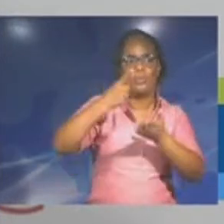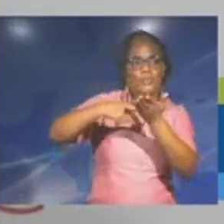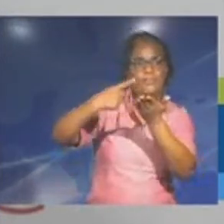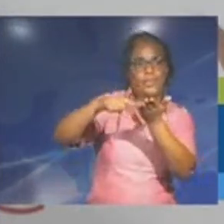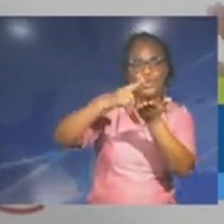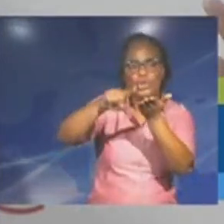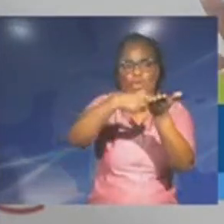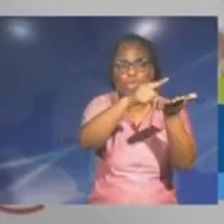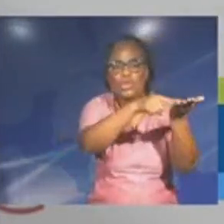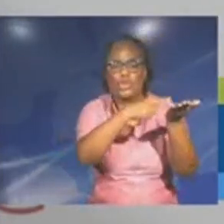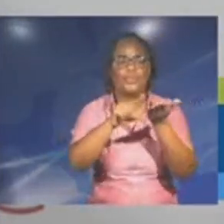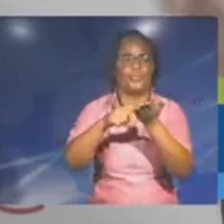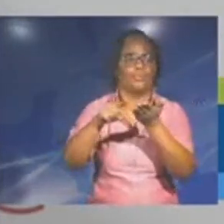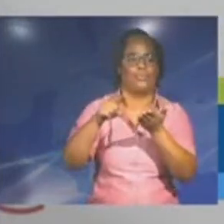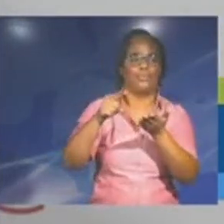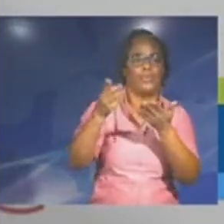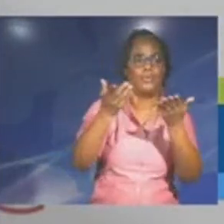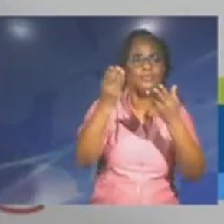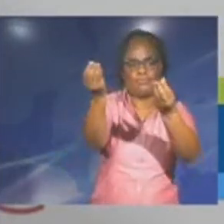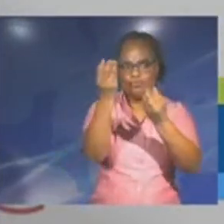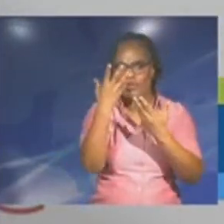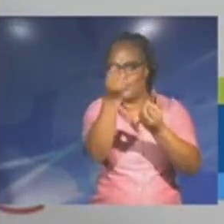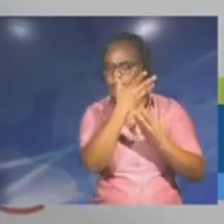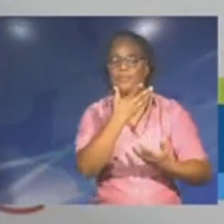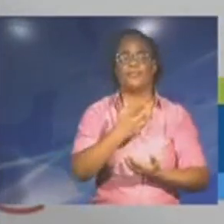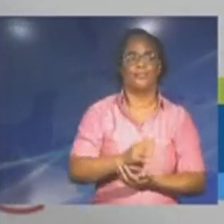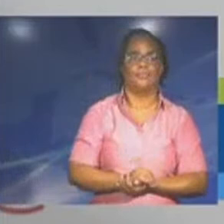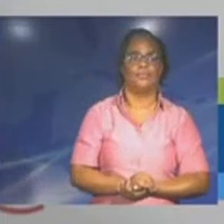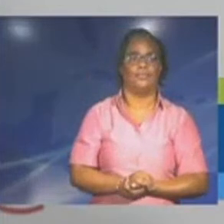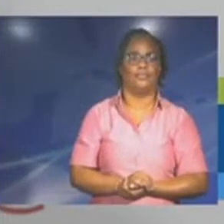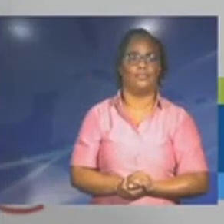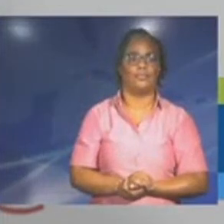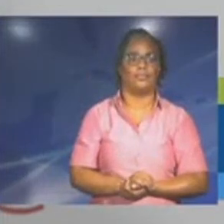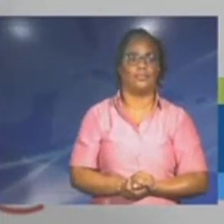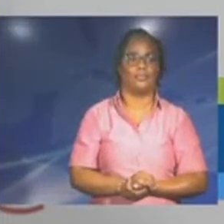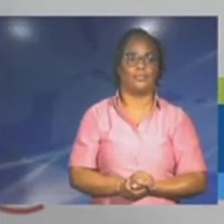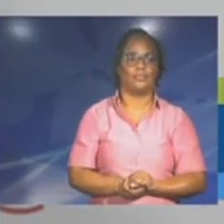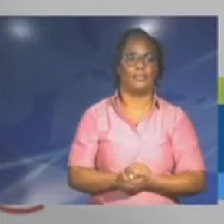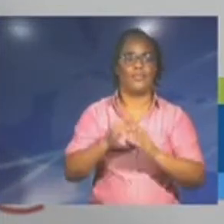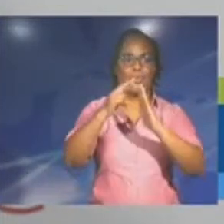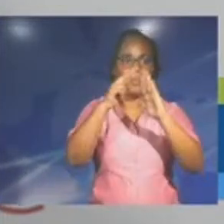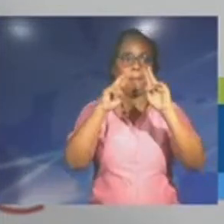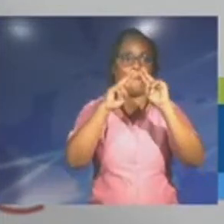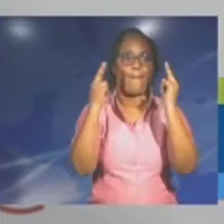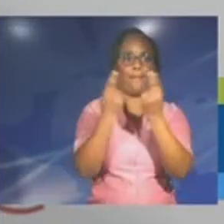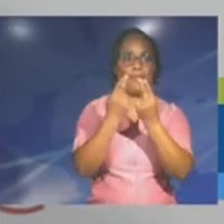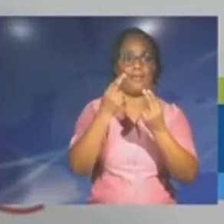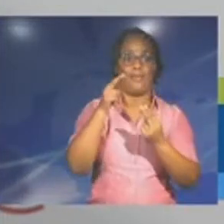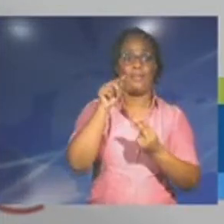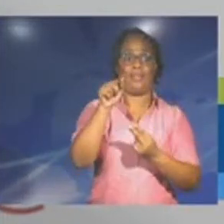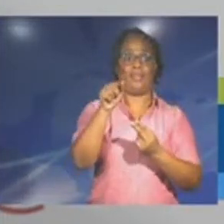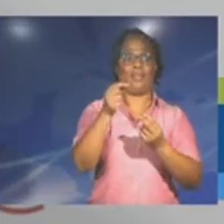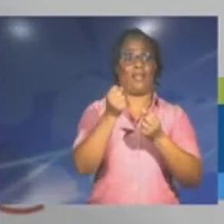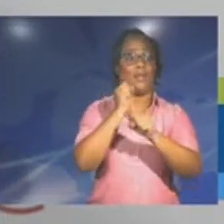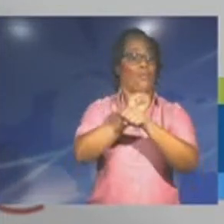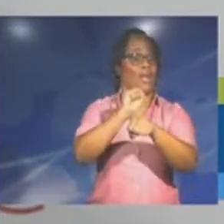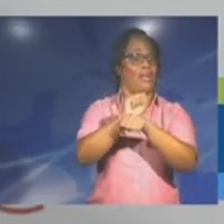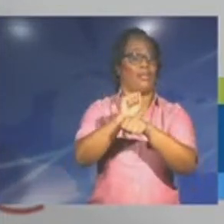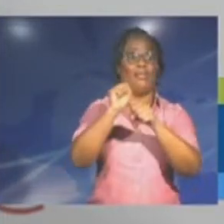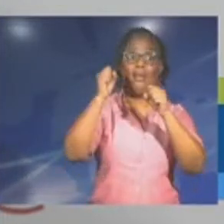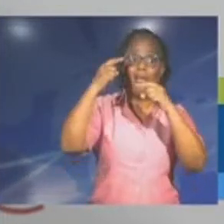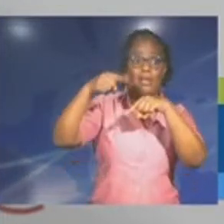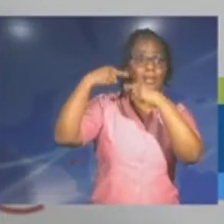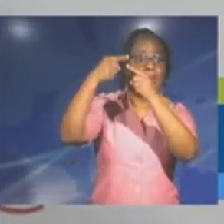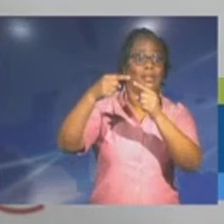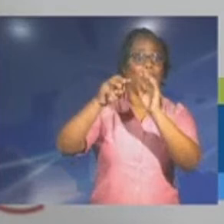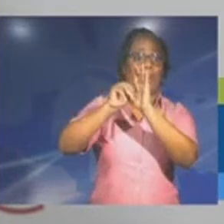some of the strategic objectives coming out of the unit, and they have done a lot of work since March to now. And we spoke about it